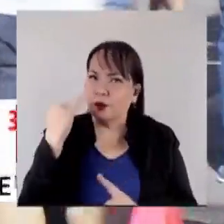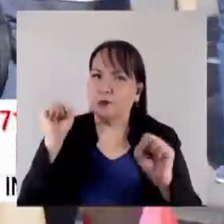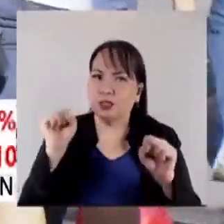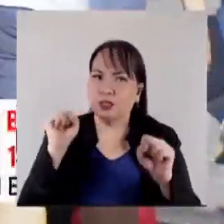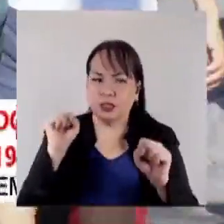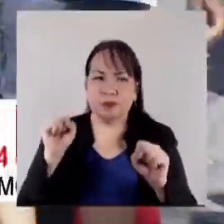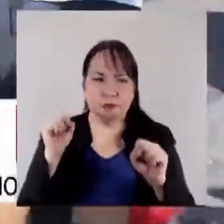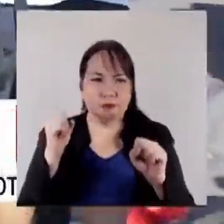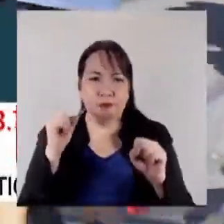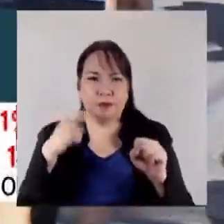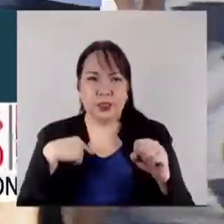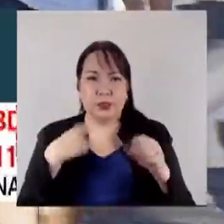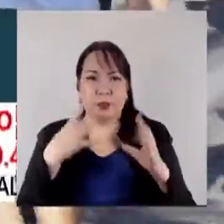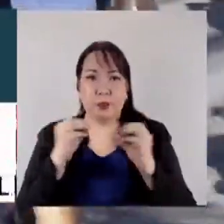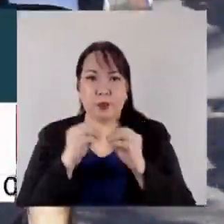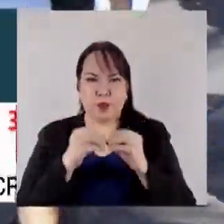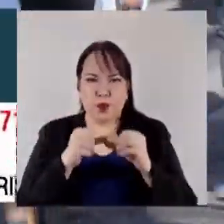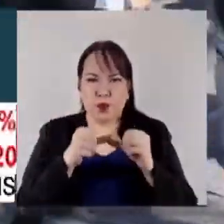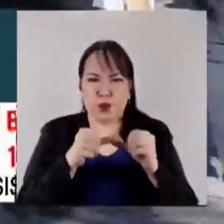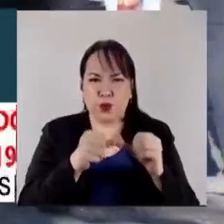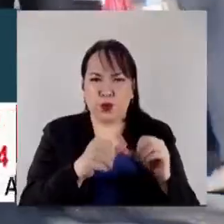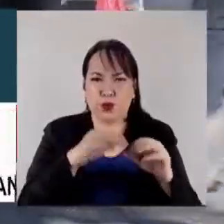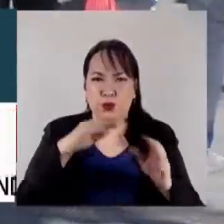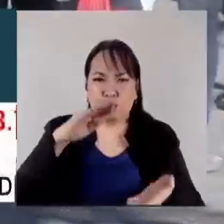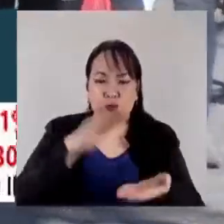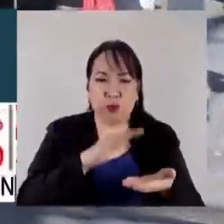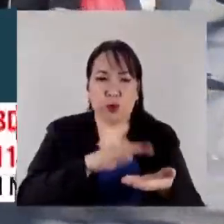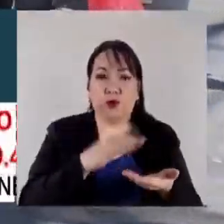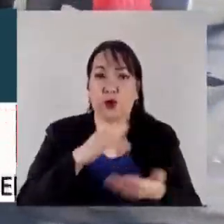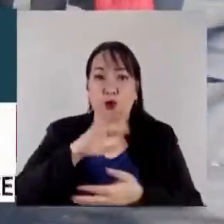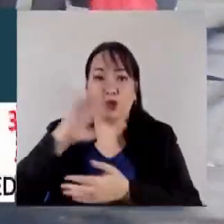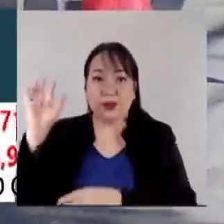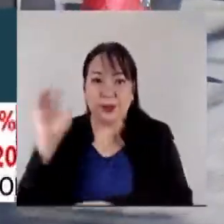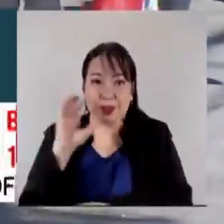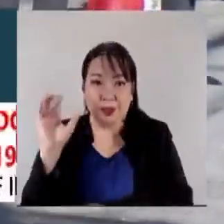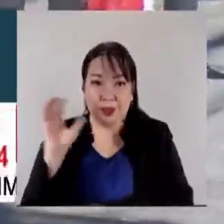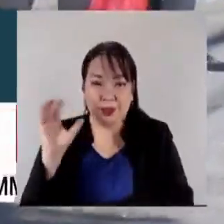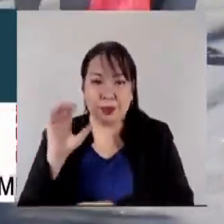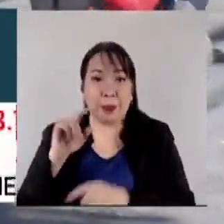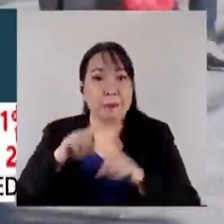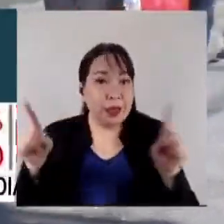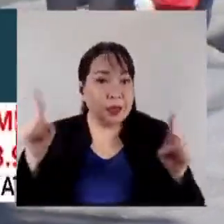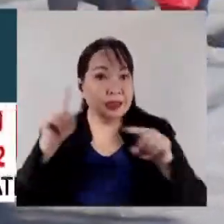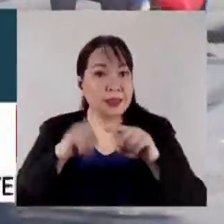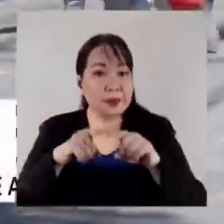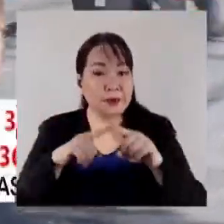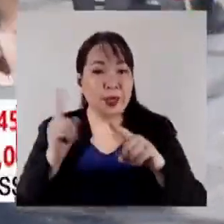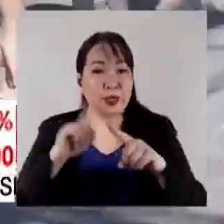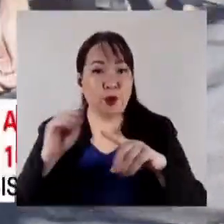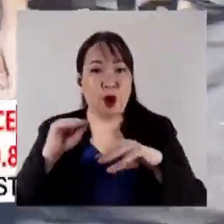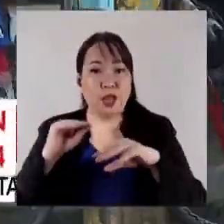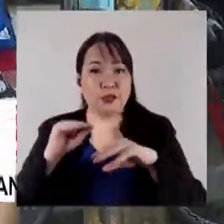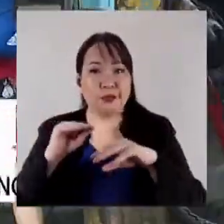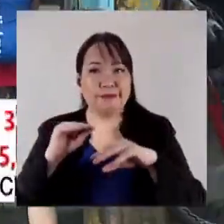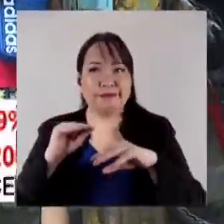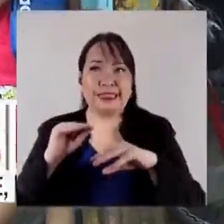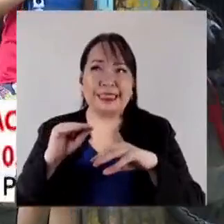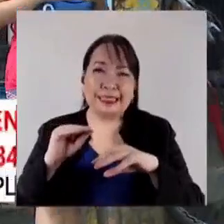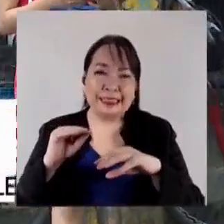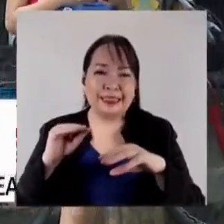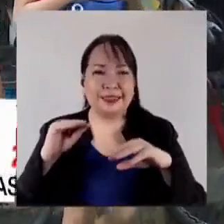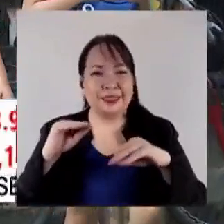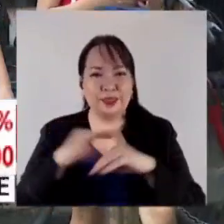could further slide by 100 by Christmas, but that will still depend on the possible effects of the new Omicron variant.